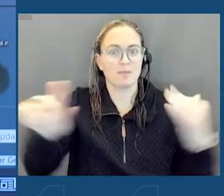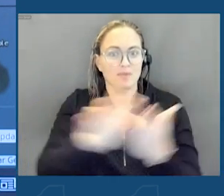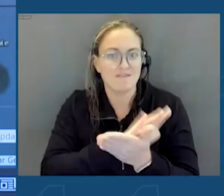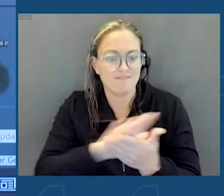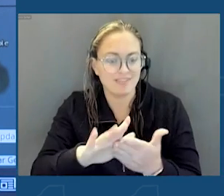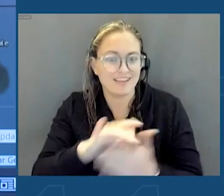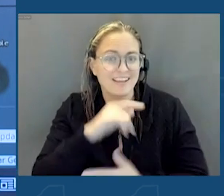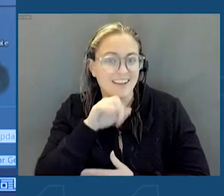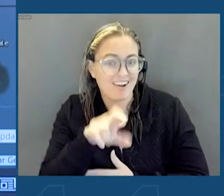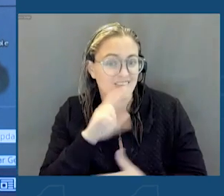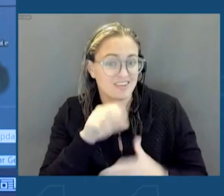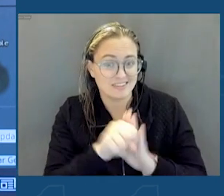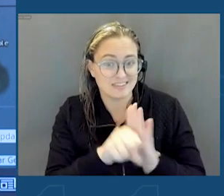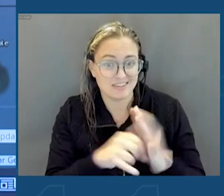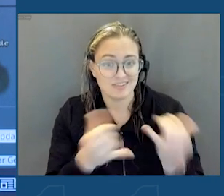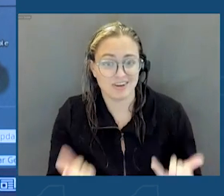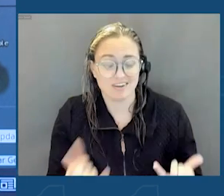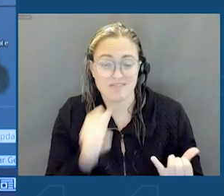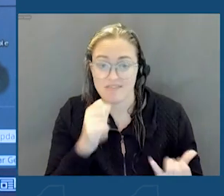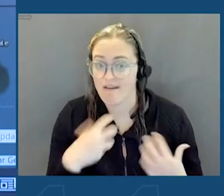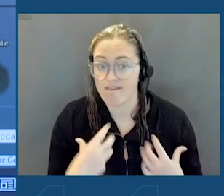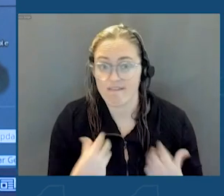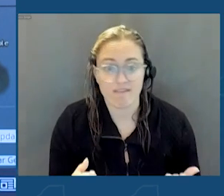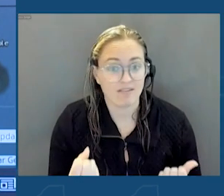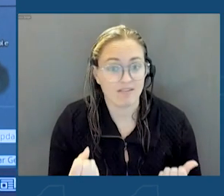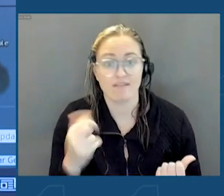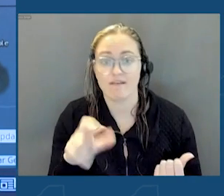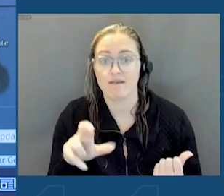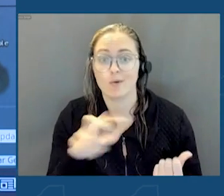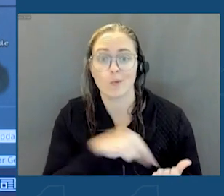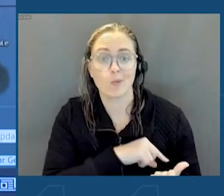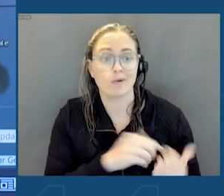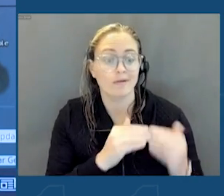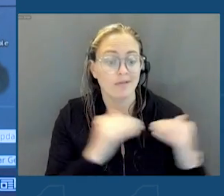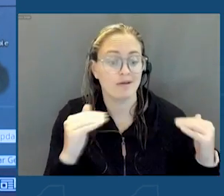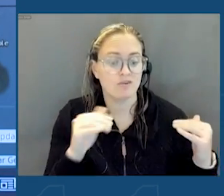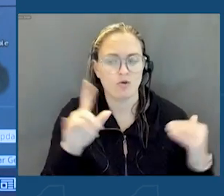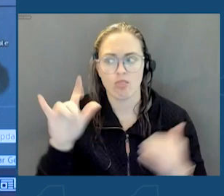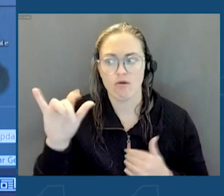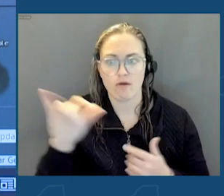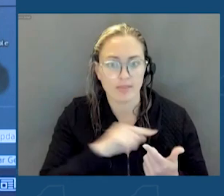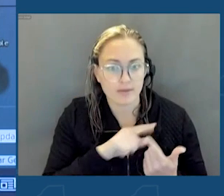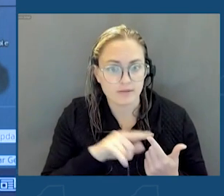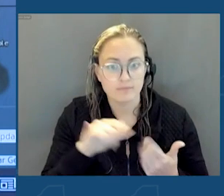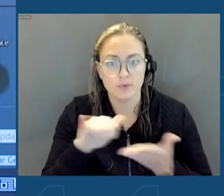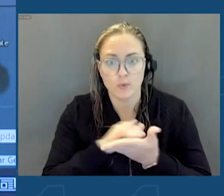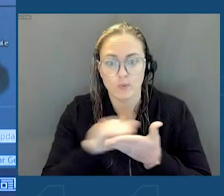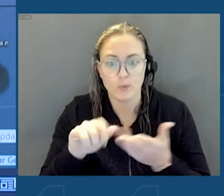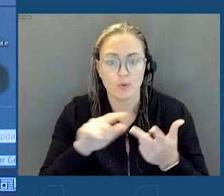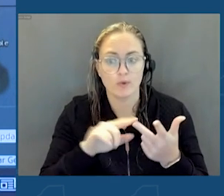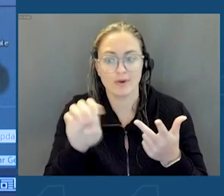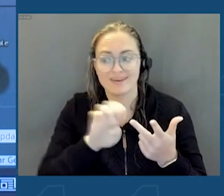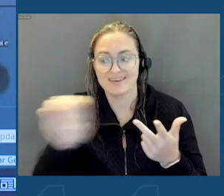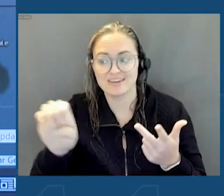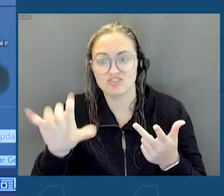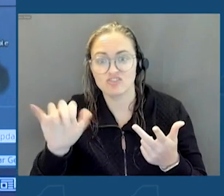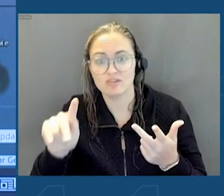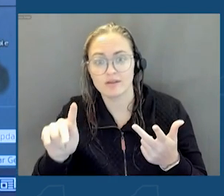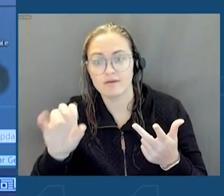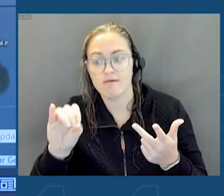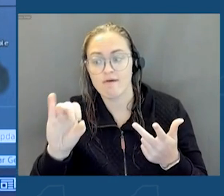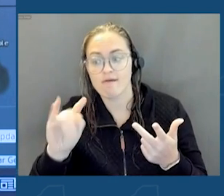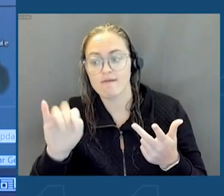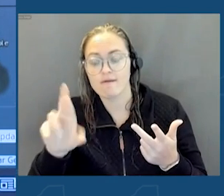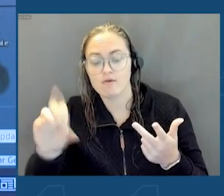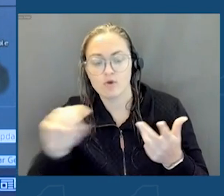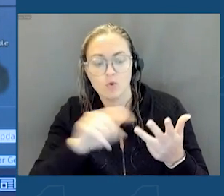right now. We're seeing unhealthy air quality levels in Long Island, New York, Eastern Lake Ontario, Central